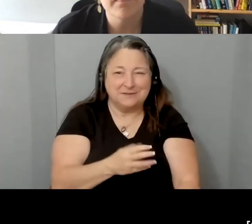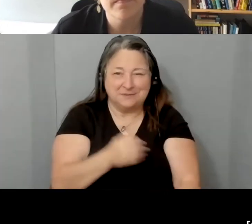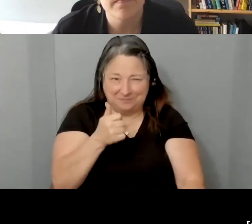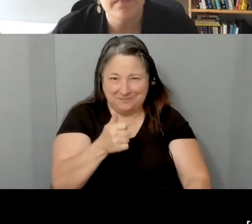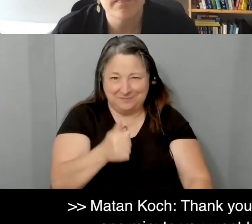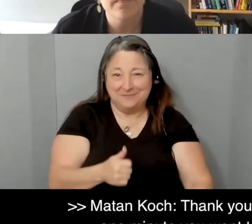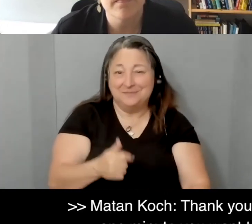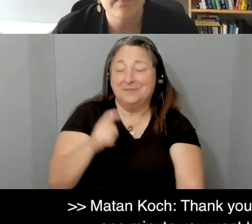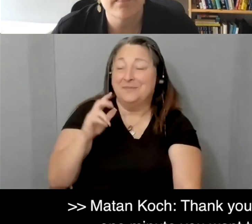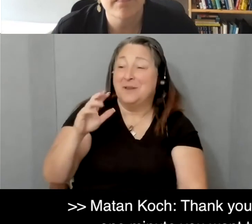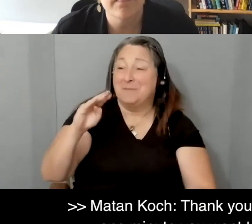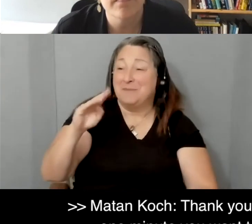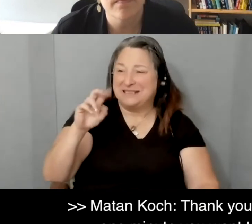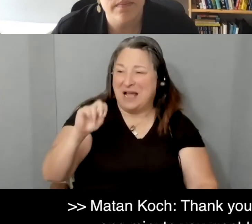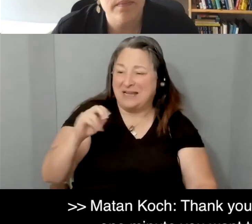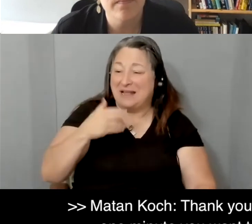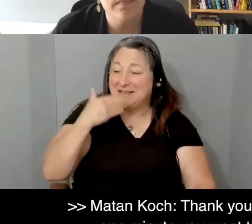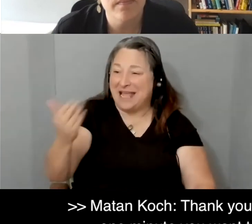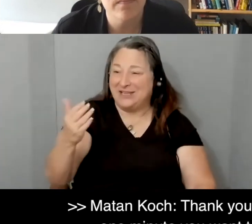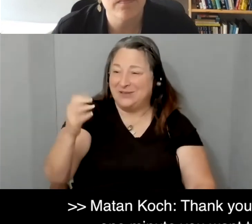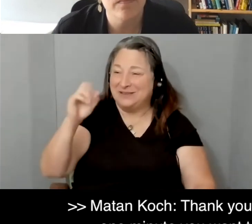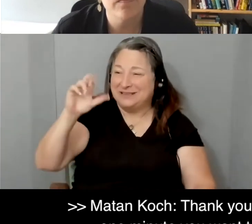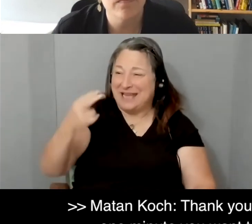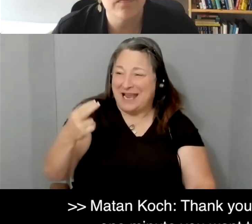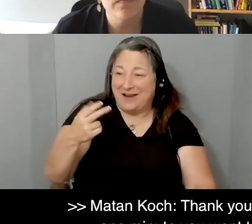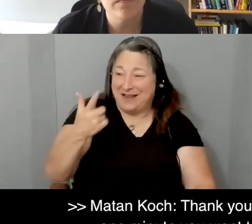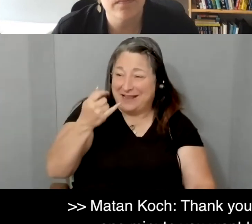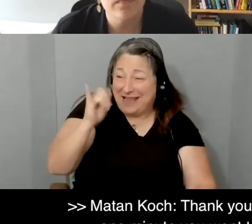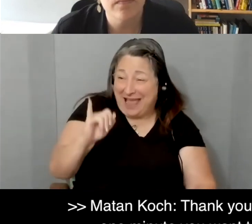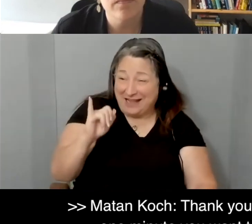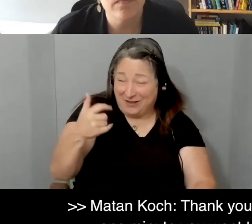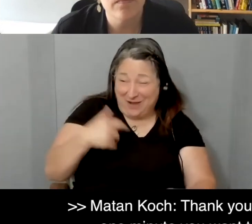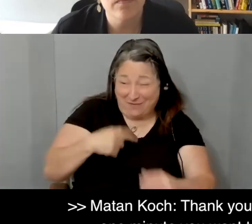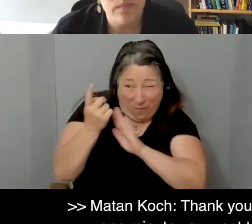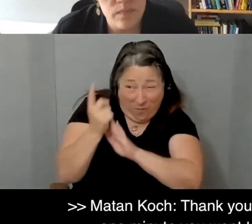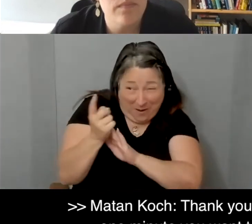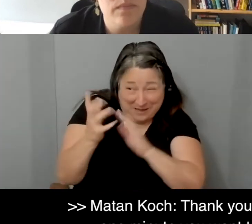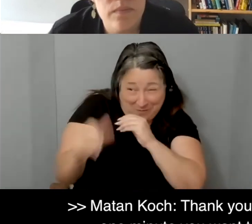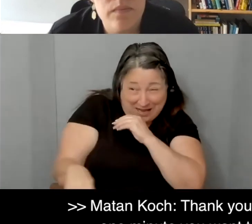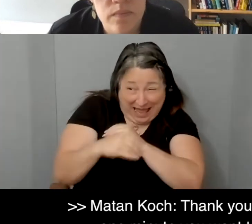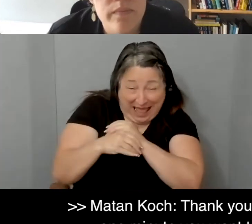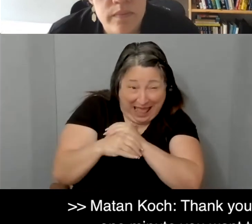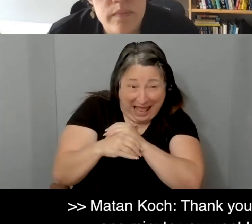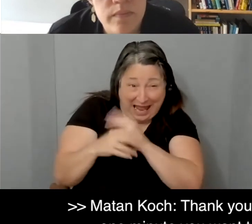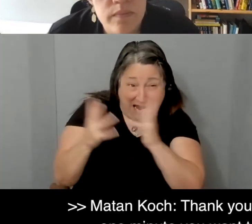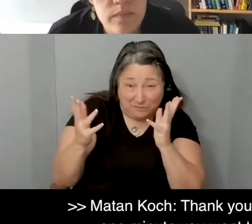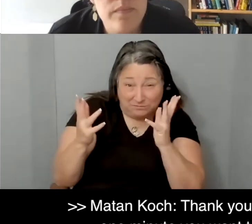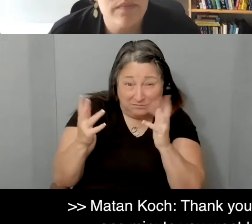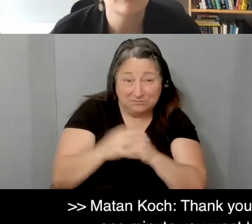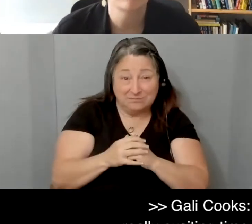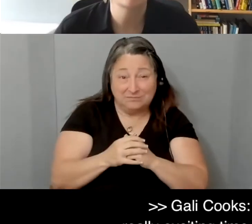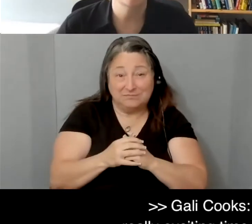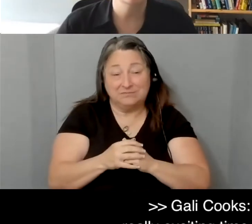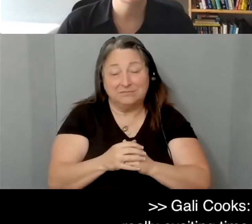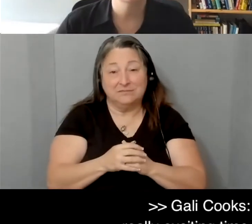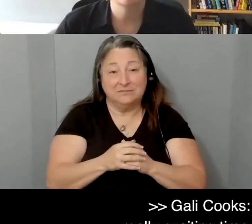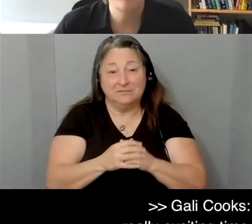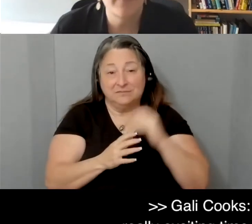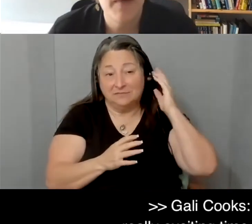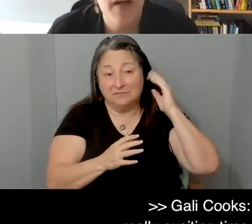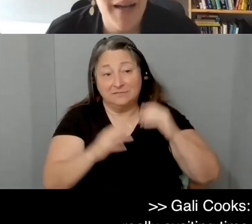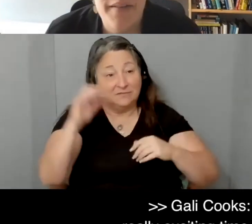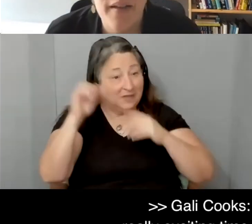this. Thank you, Sarah. And Golly, if you have maybe 1 minute you want to add on that, we could do that.